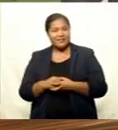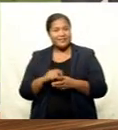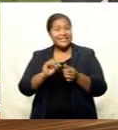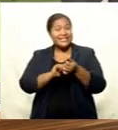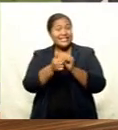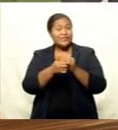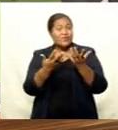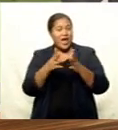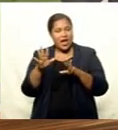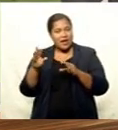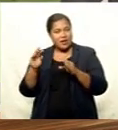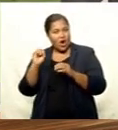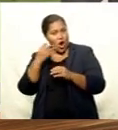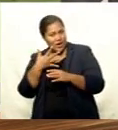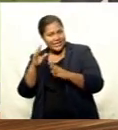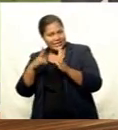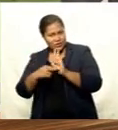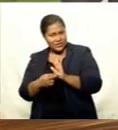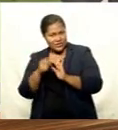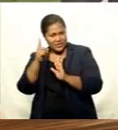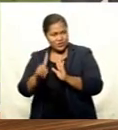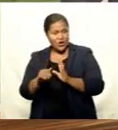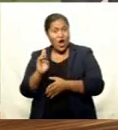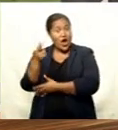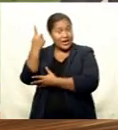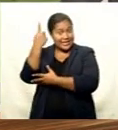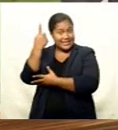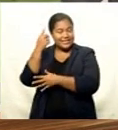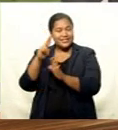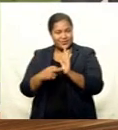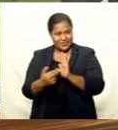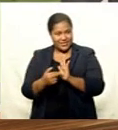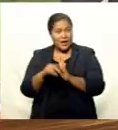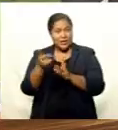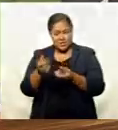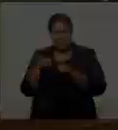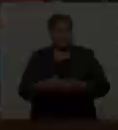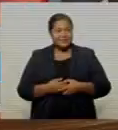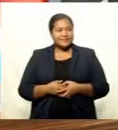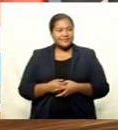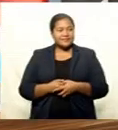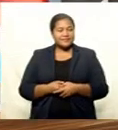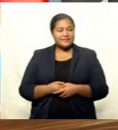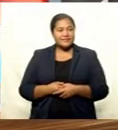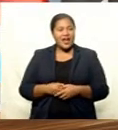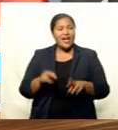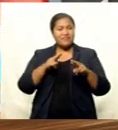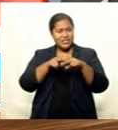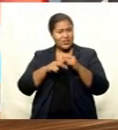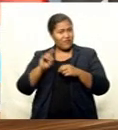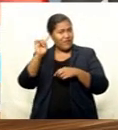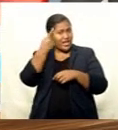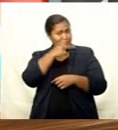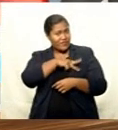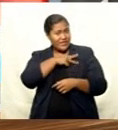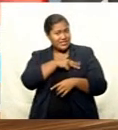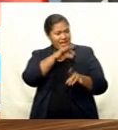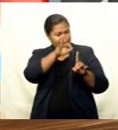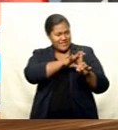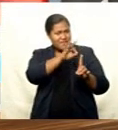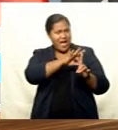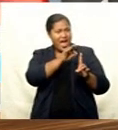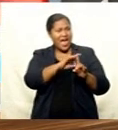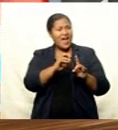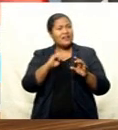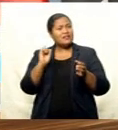in Auckland, New Zealand today. Both teams are using the opportunity as they build up to the Olympic Games. Fiji's first professional female footballer,